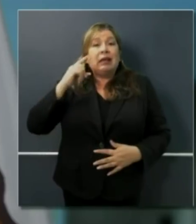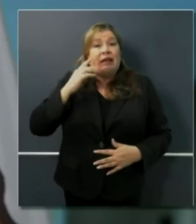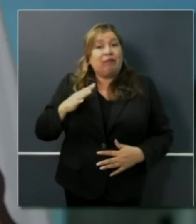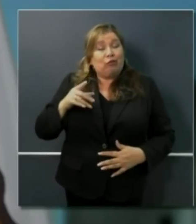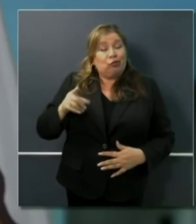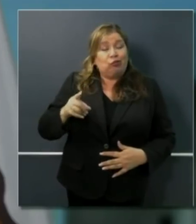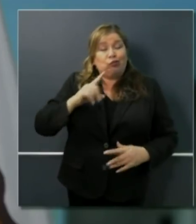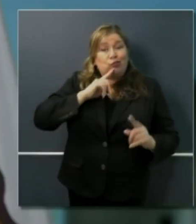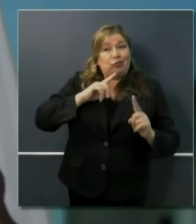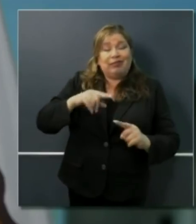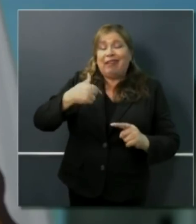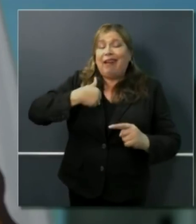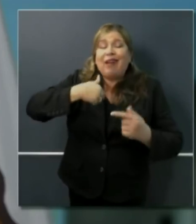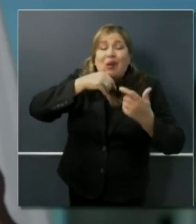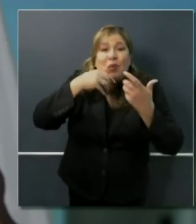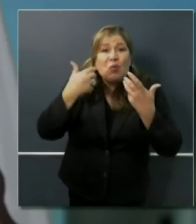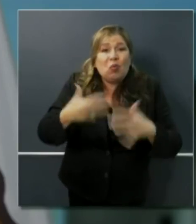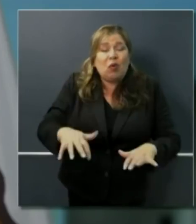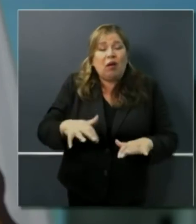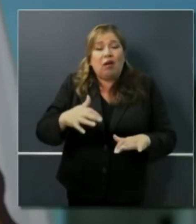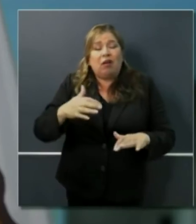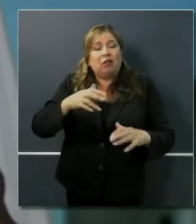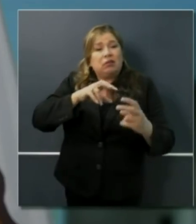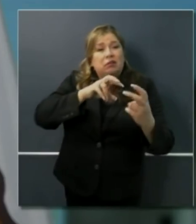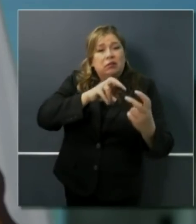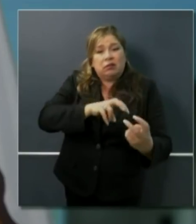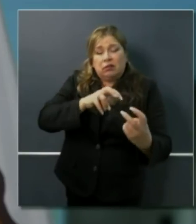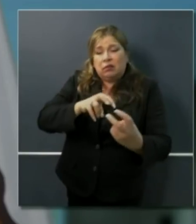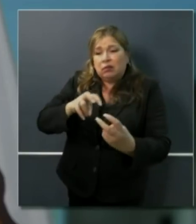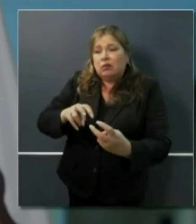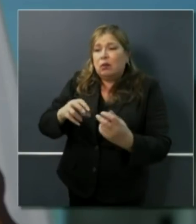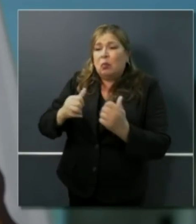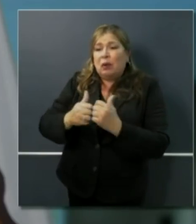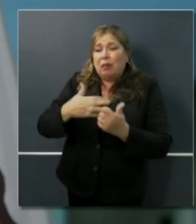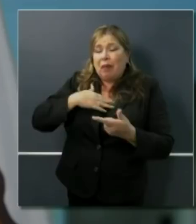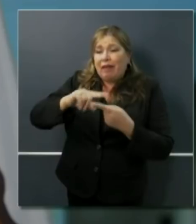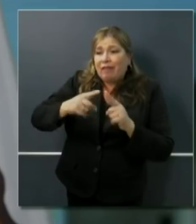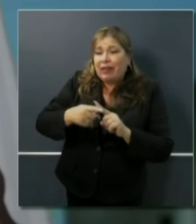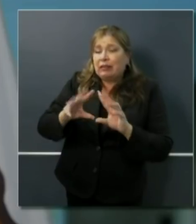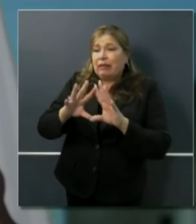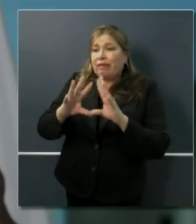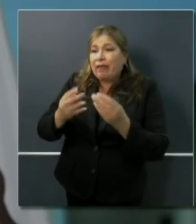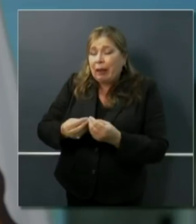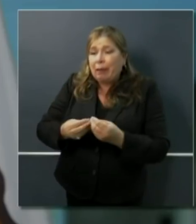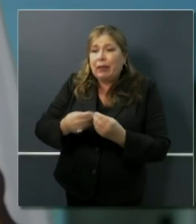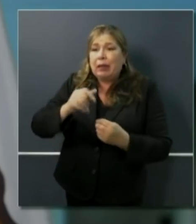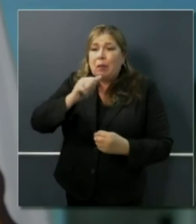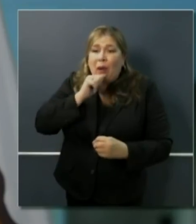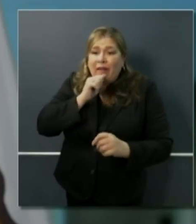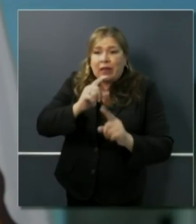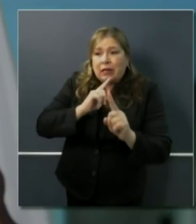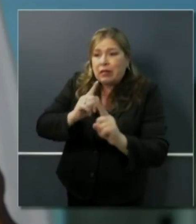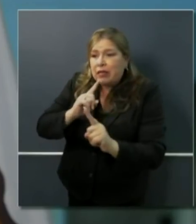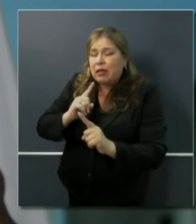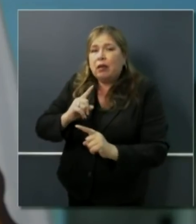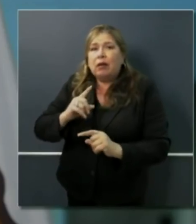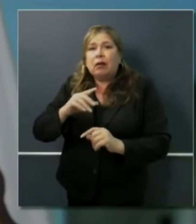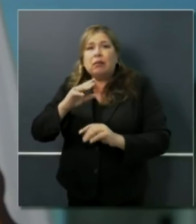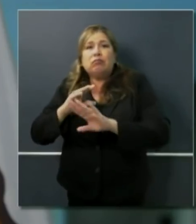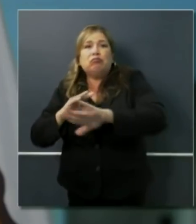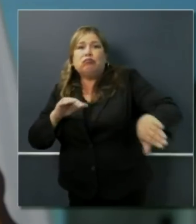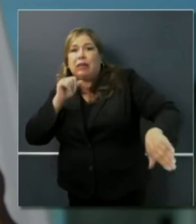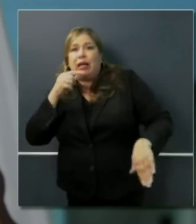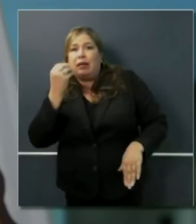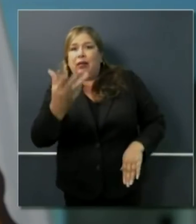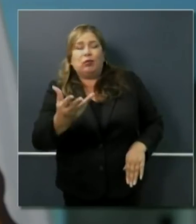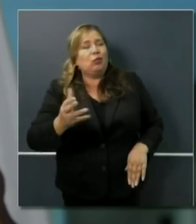conversations with friends and family that I'm not having with you and the public. I owe that to you. All I have is your